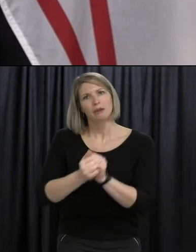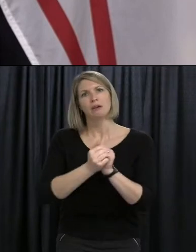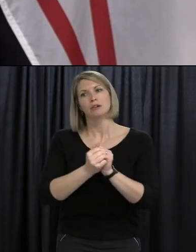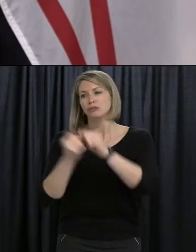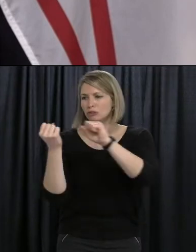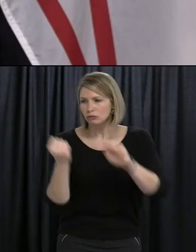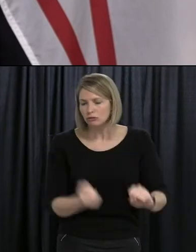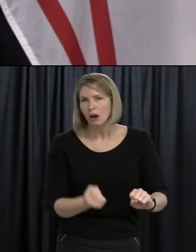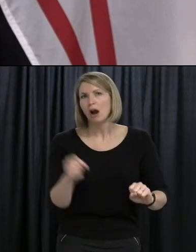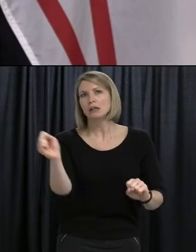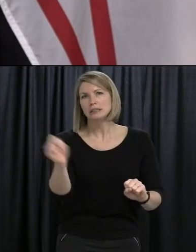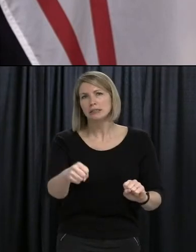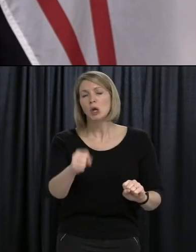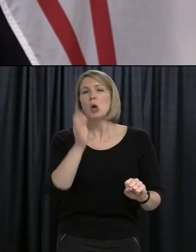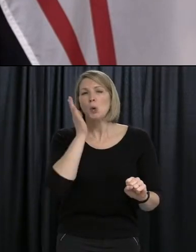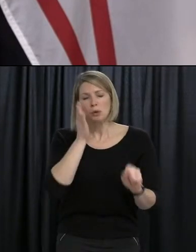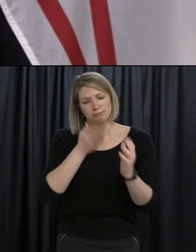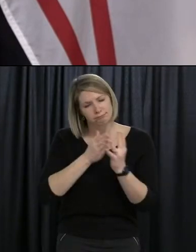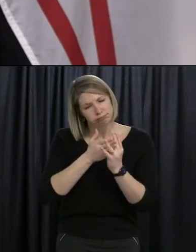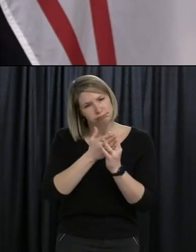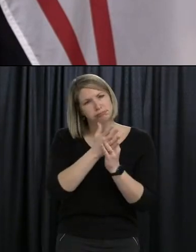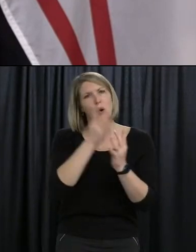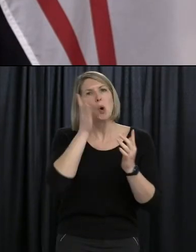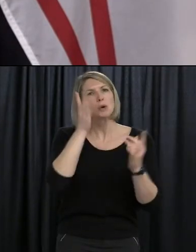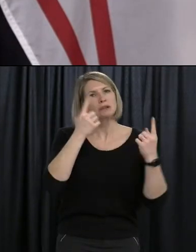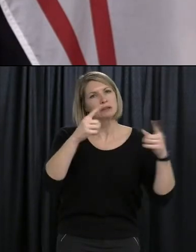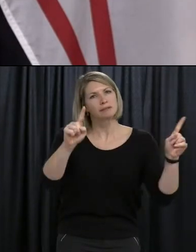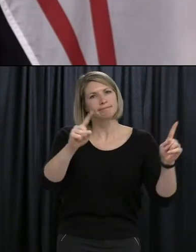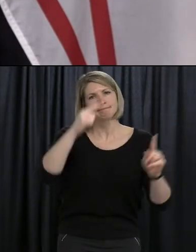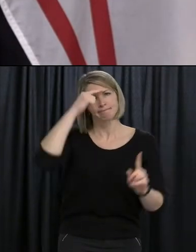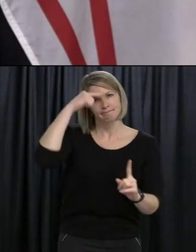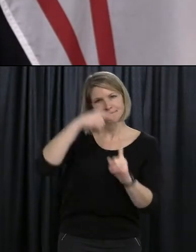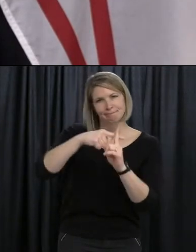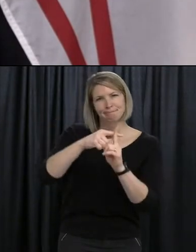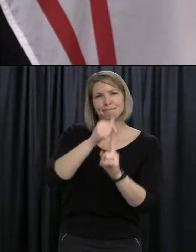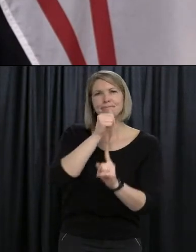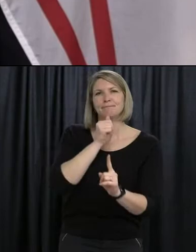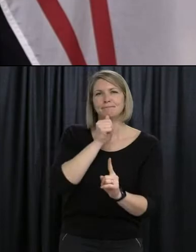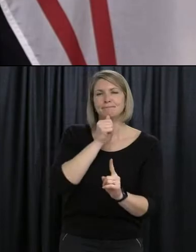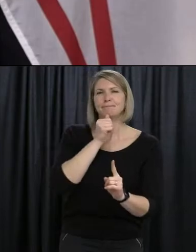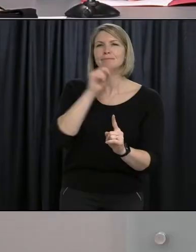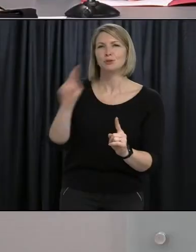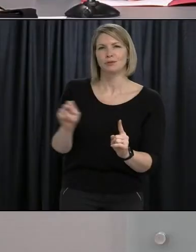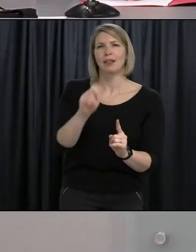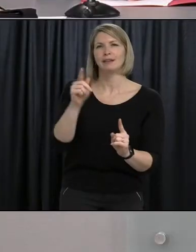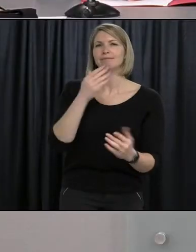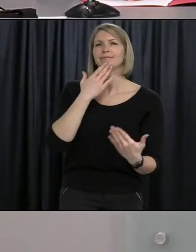will get through this. So hold fast, Newfoundland and Labrador. Thank you.